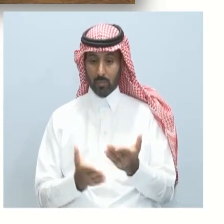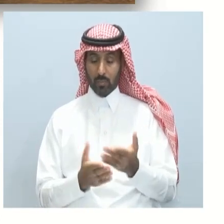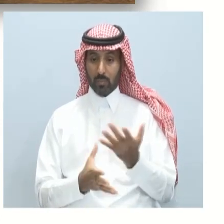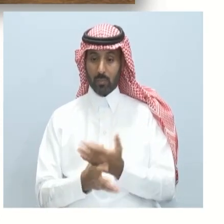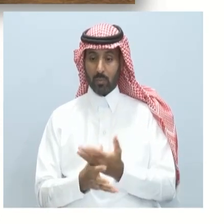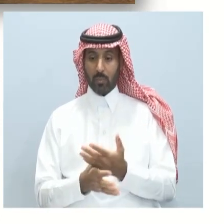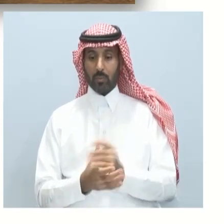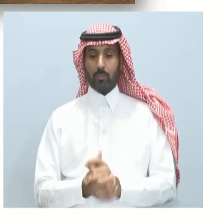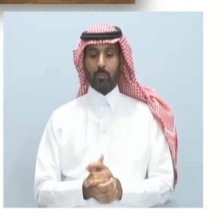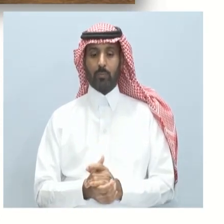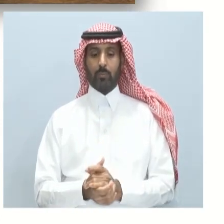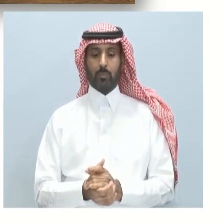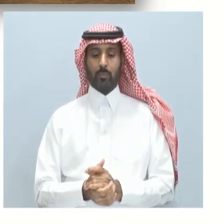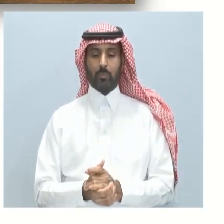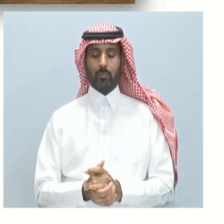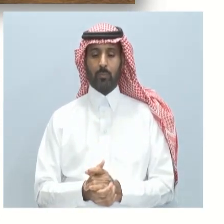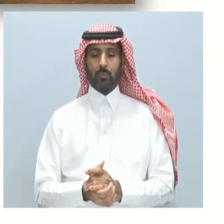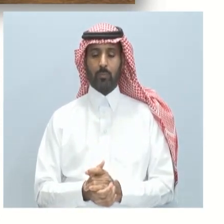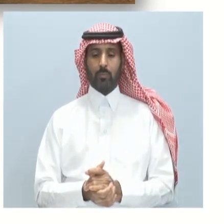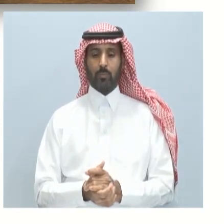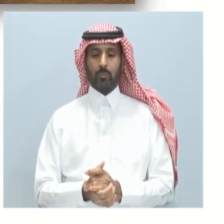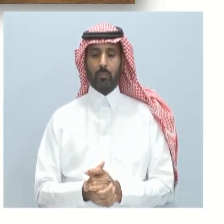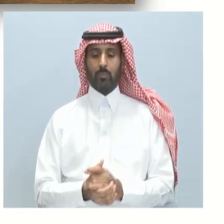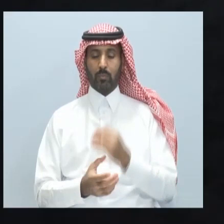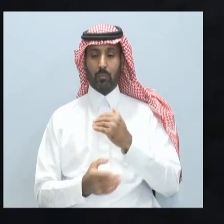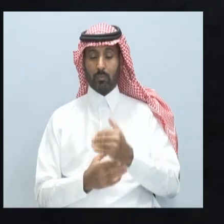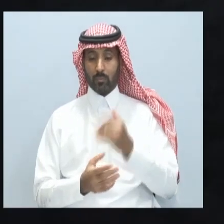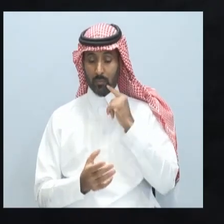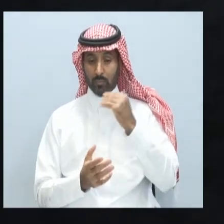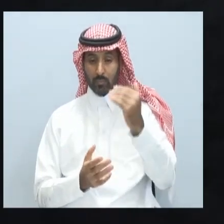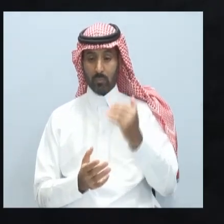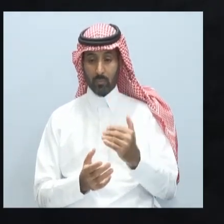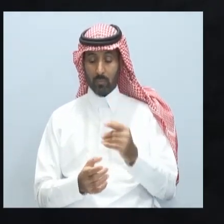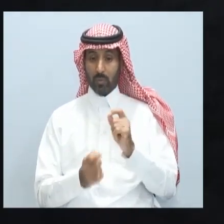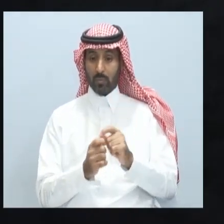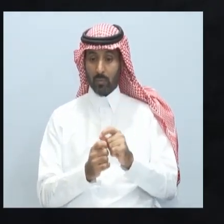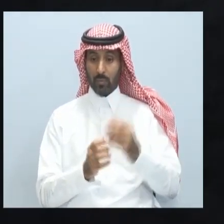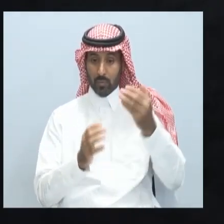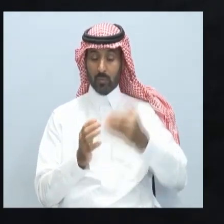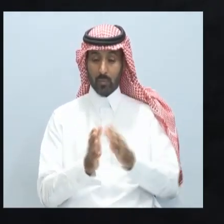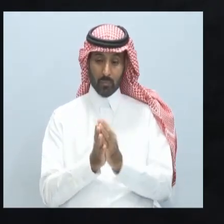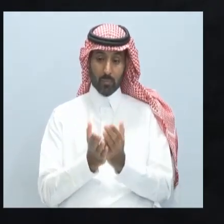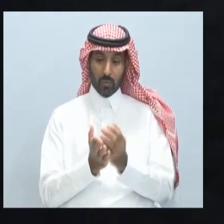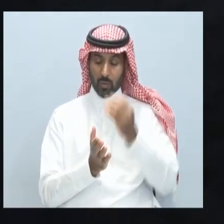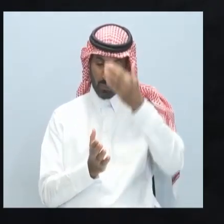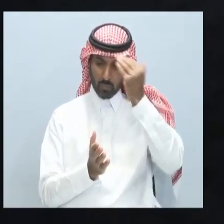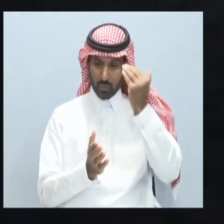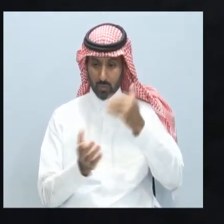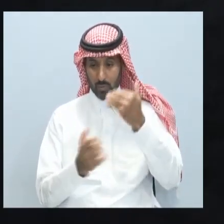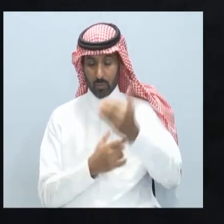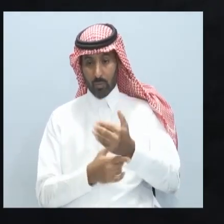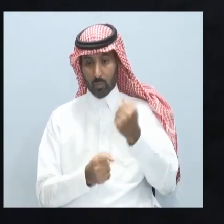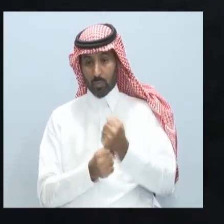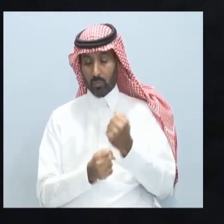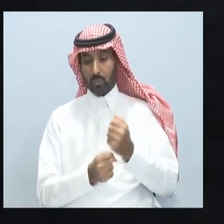because, while, and etc. So we have here, these are all instructions mentioned in the book just to remind you what